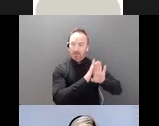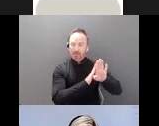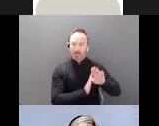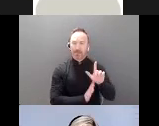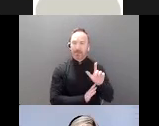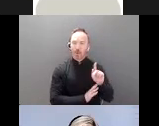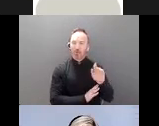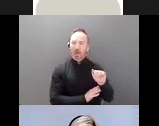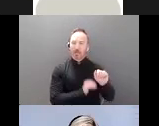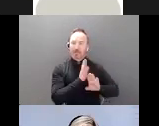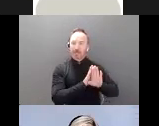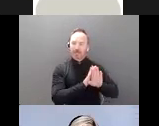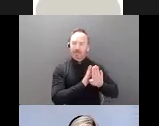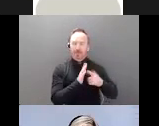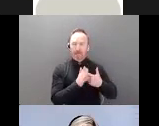in 2015.